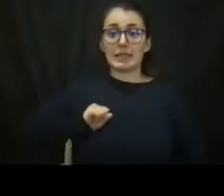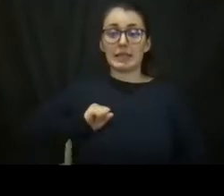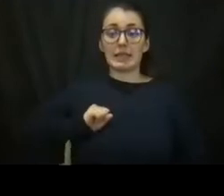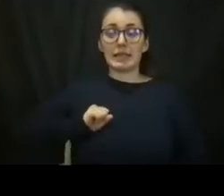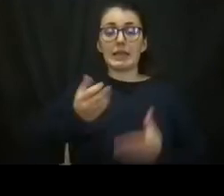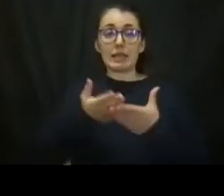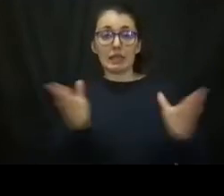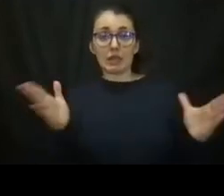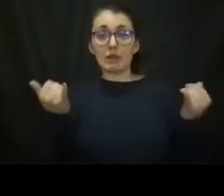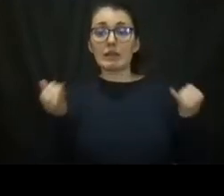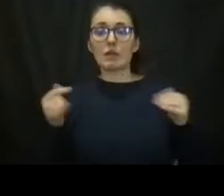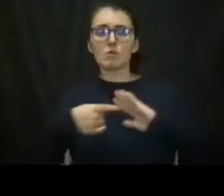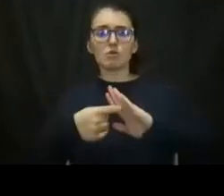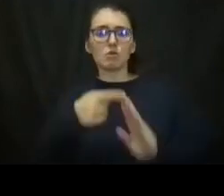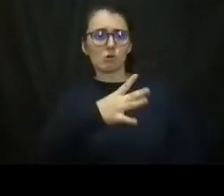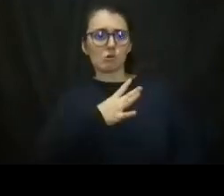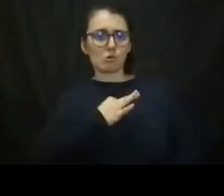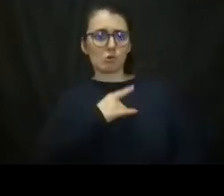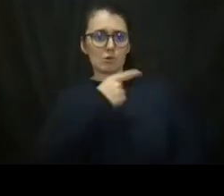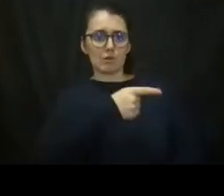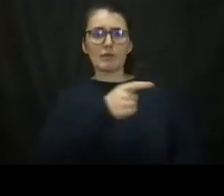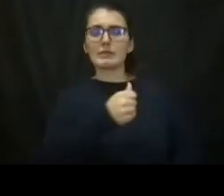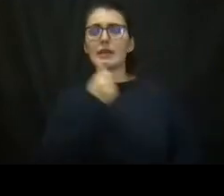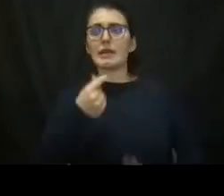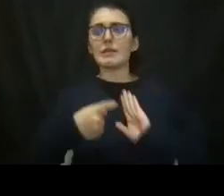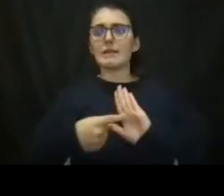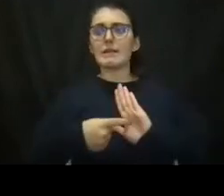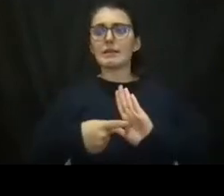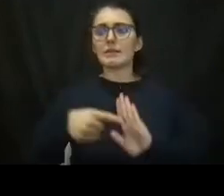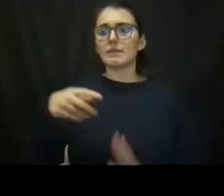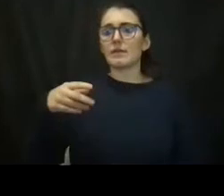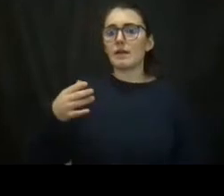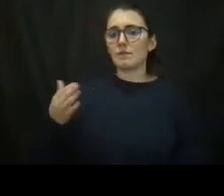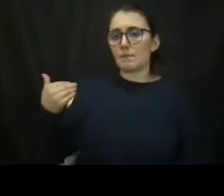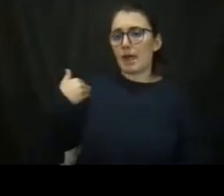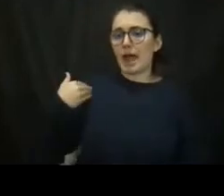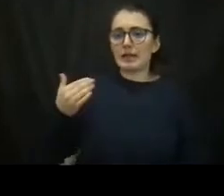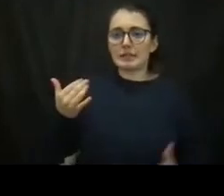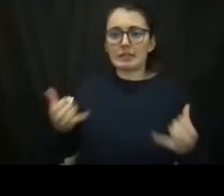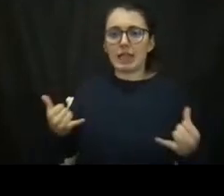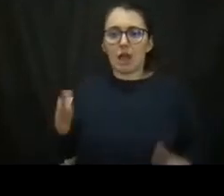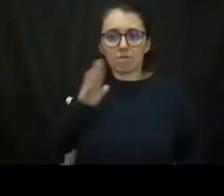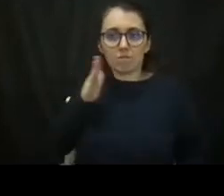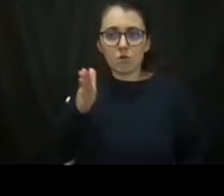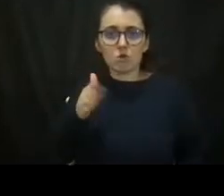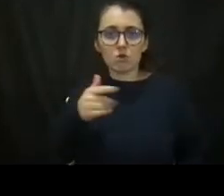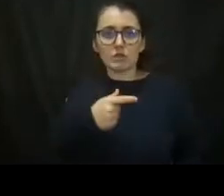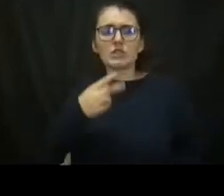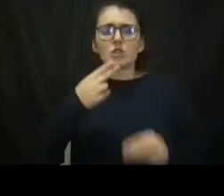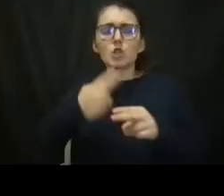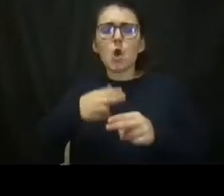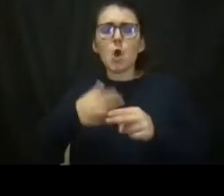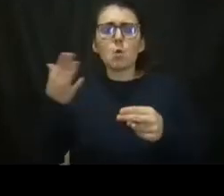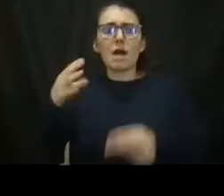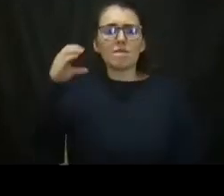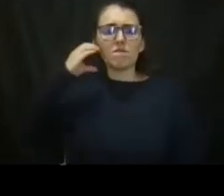you this really cool thing here. This is another example of past, present, and future here in Oregon. These are our phone booths. And